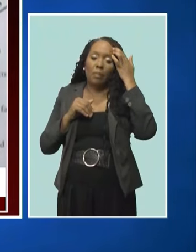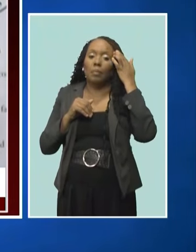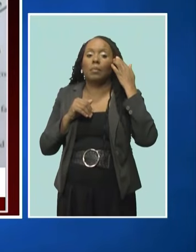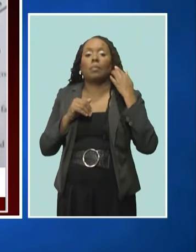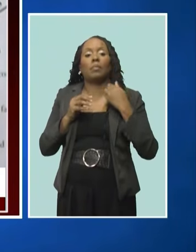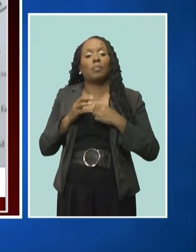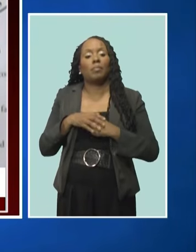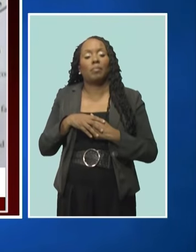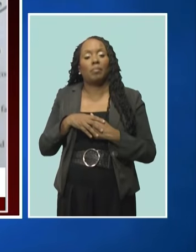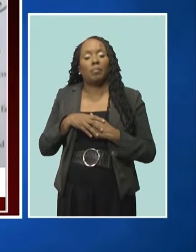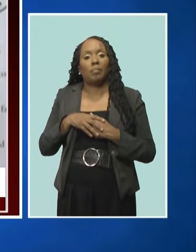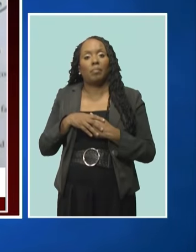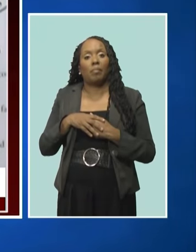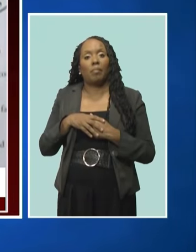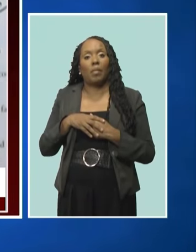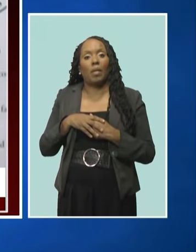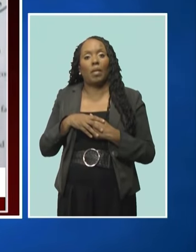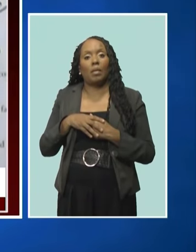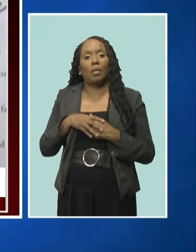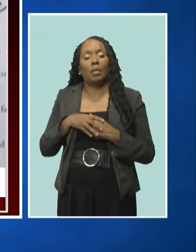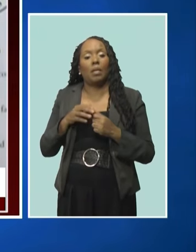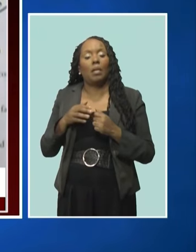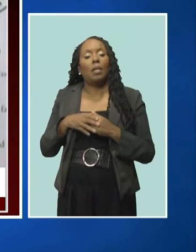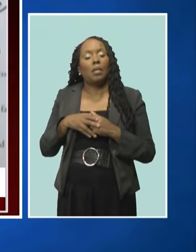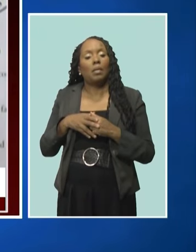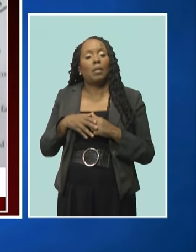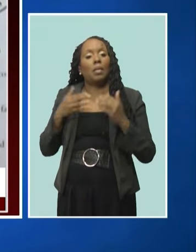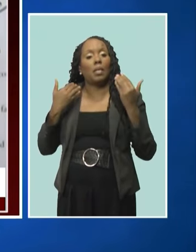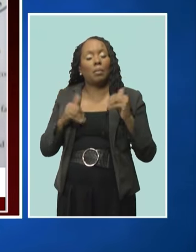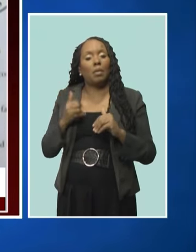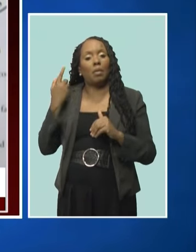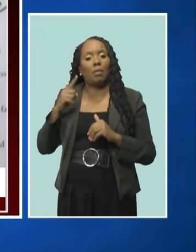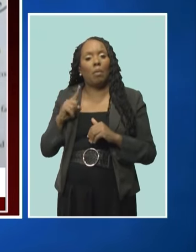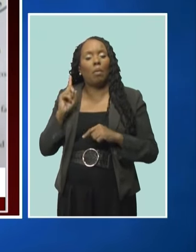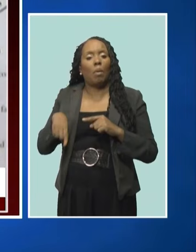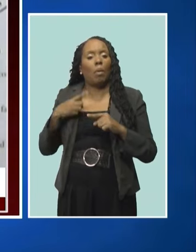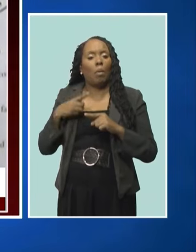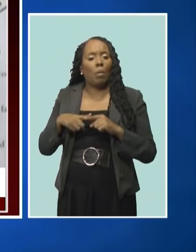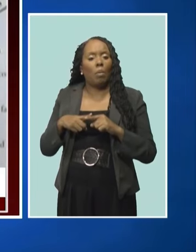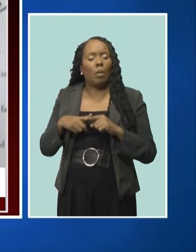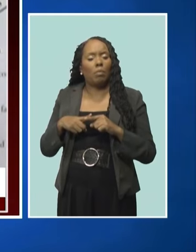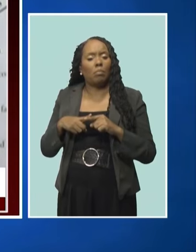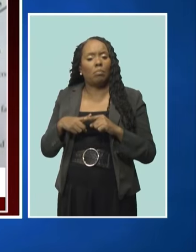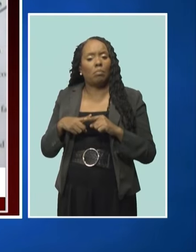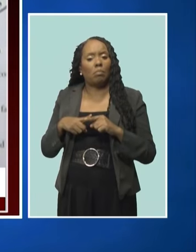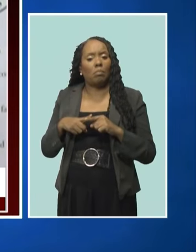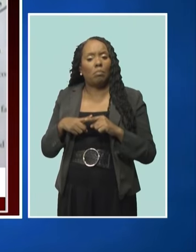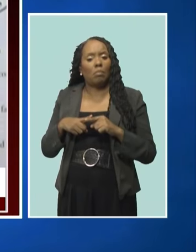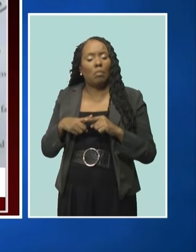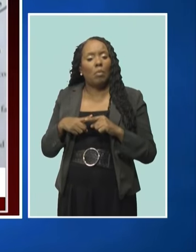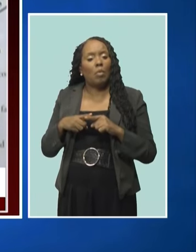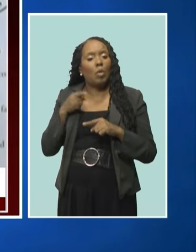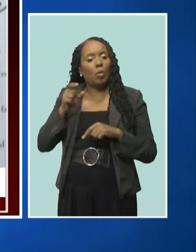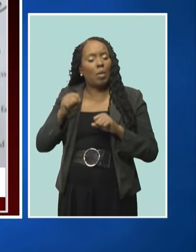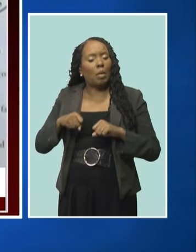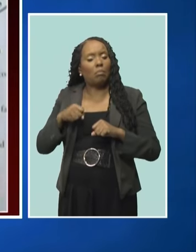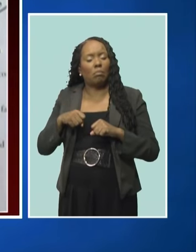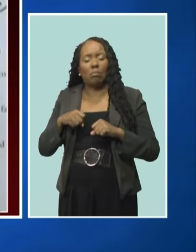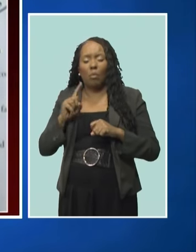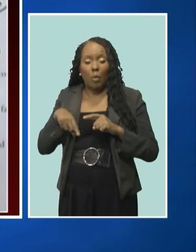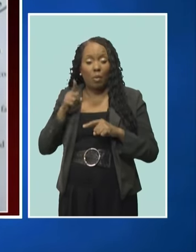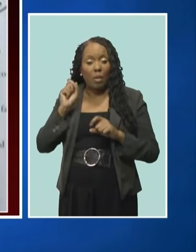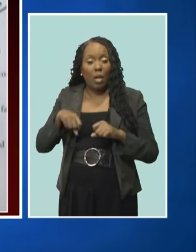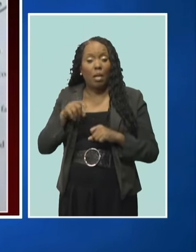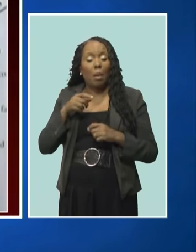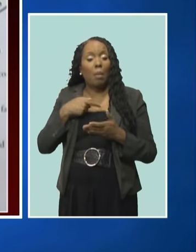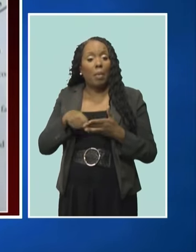which you can actually top up your phone. So what we would advise consumers from time to time, especially those older consumers, if you